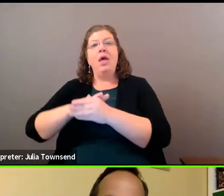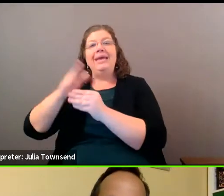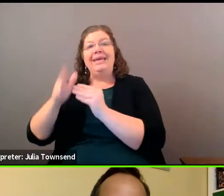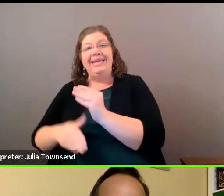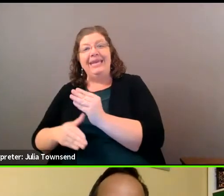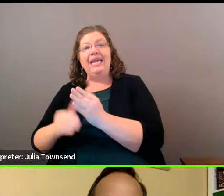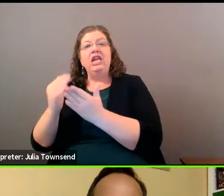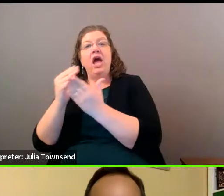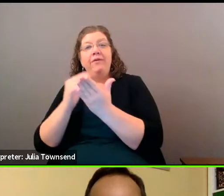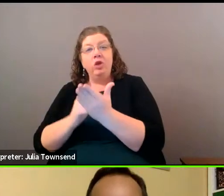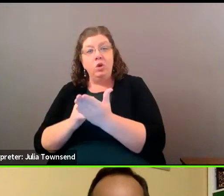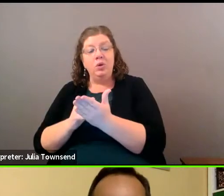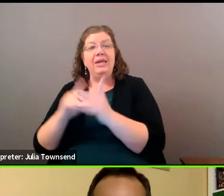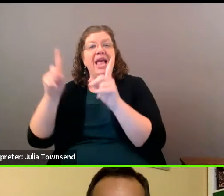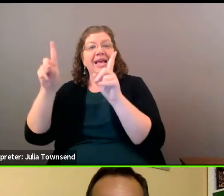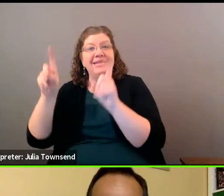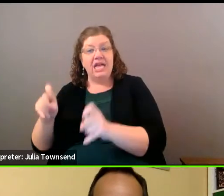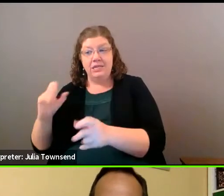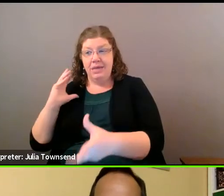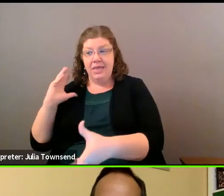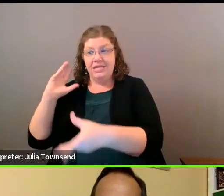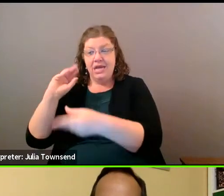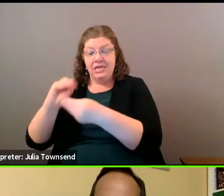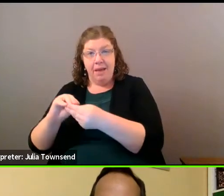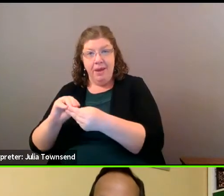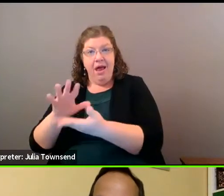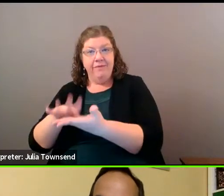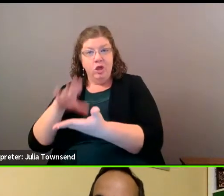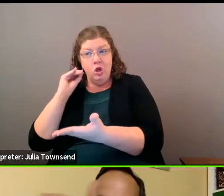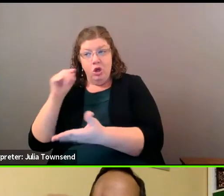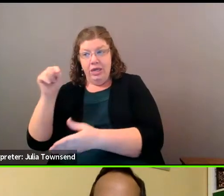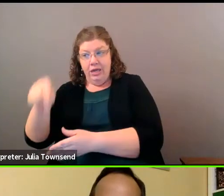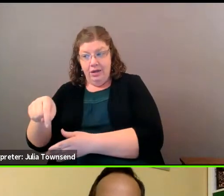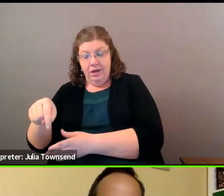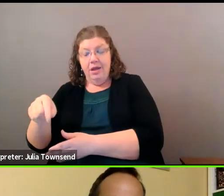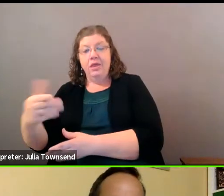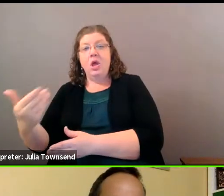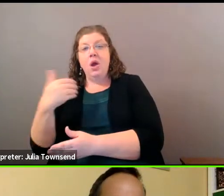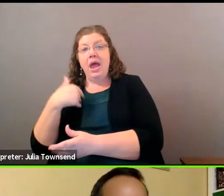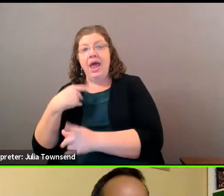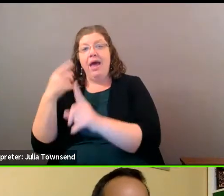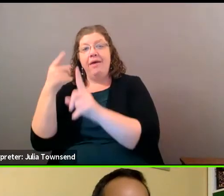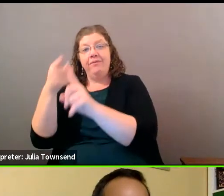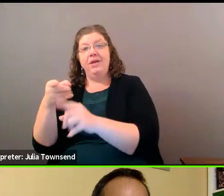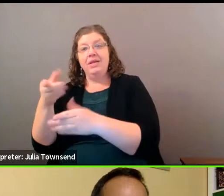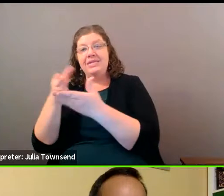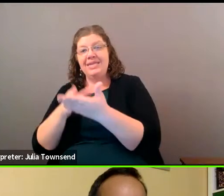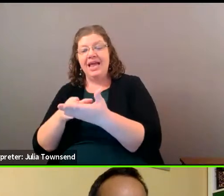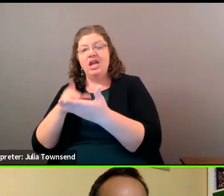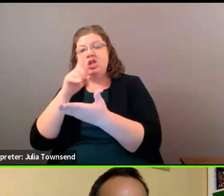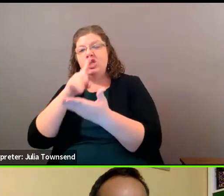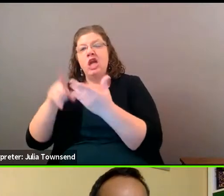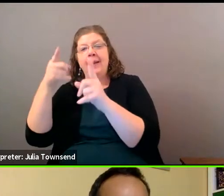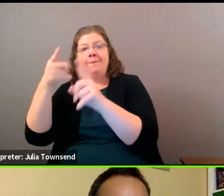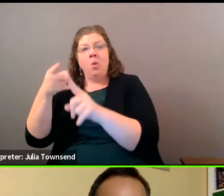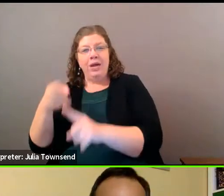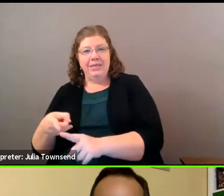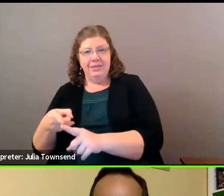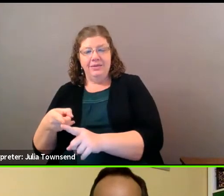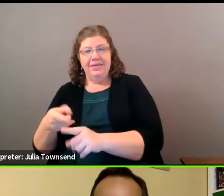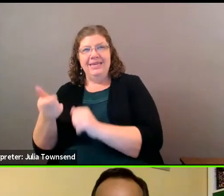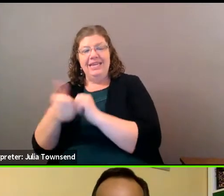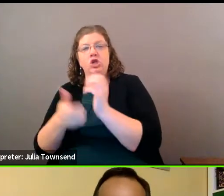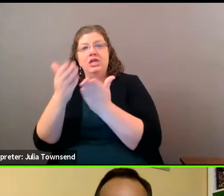a summative assessment of learning. There are section level checkpoints. I think of those as